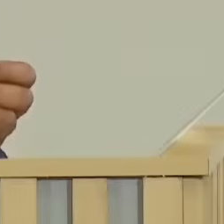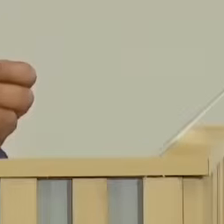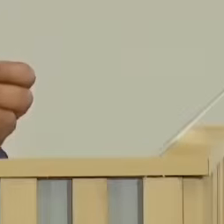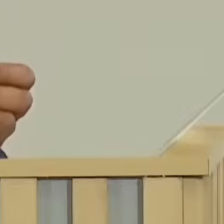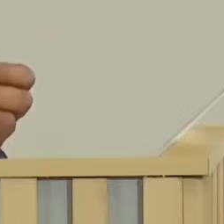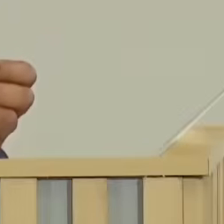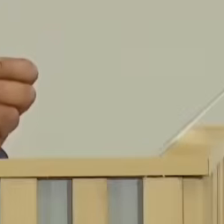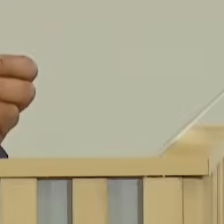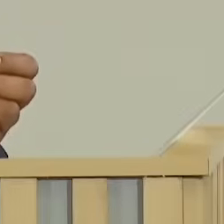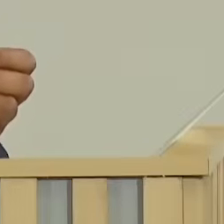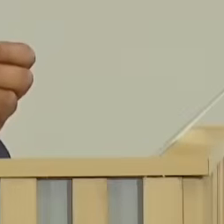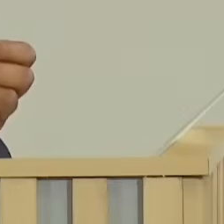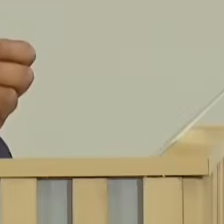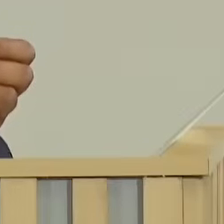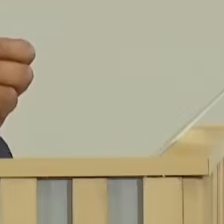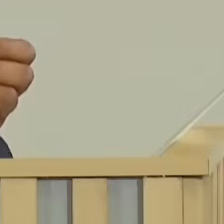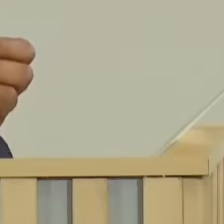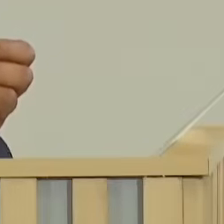Police Act.